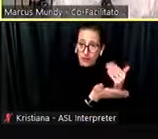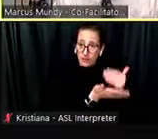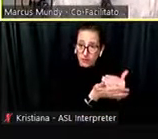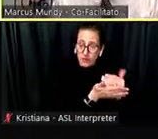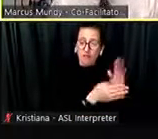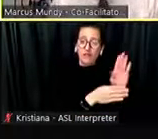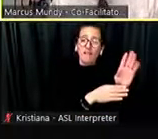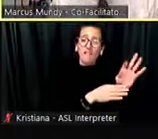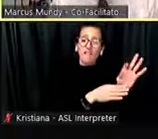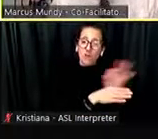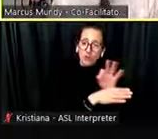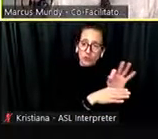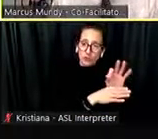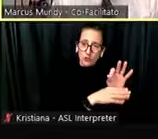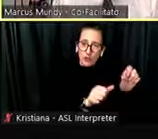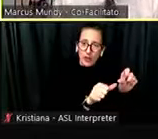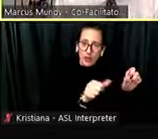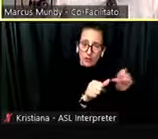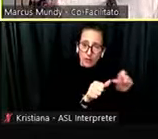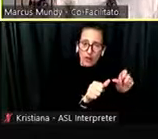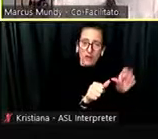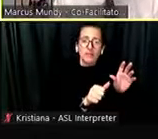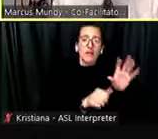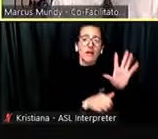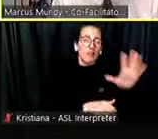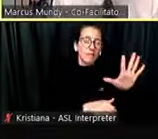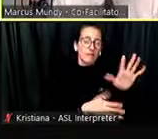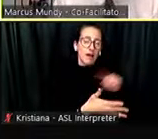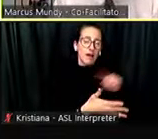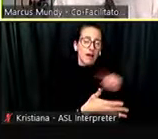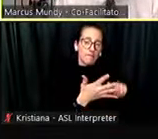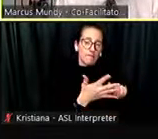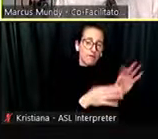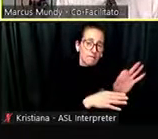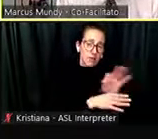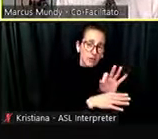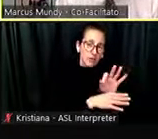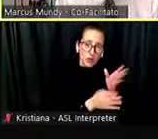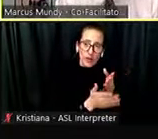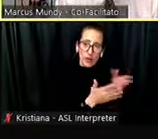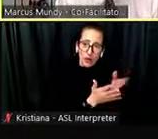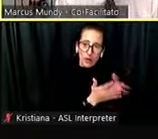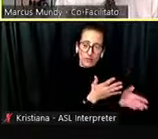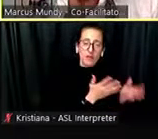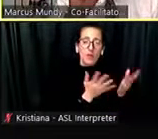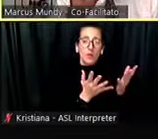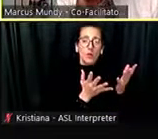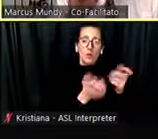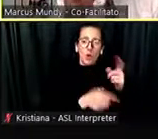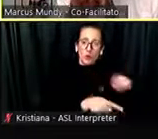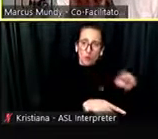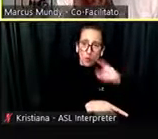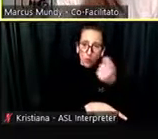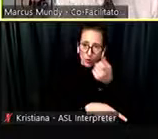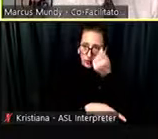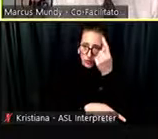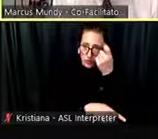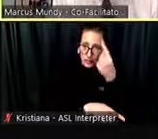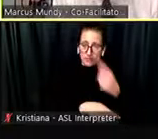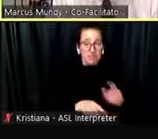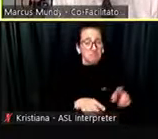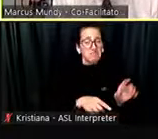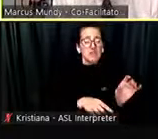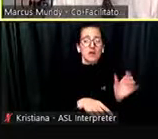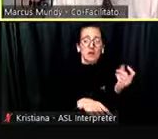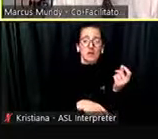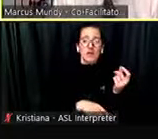area budget, the 5 functional areas. And what we've tried to do here is just put you in the frame of mind that just like the county has a